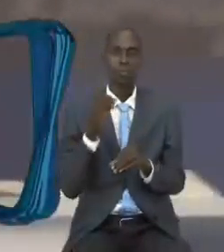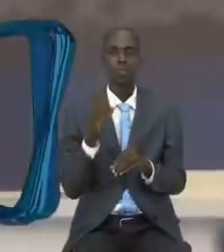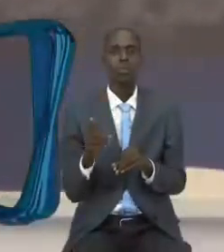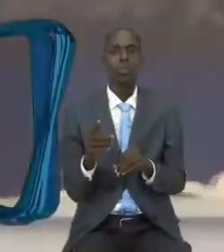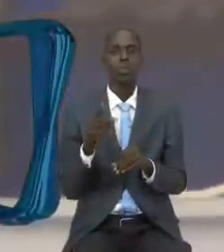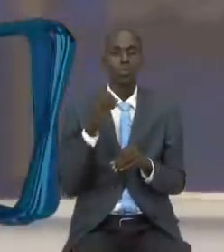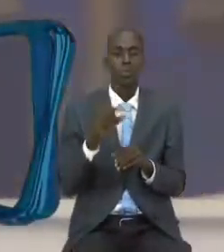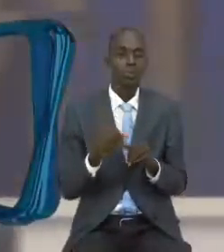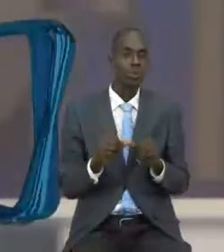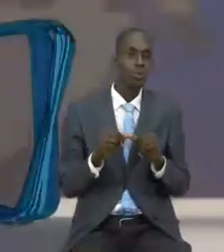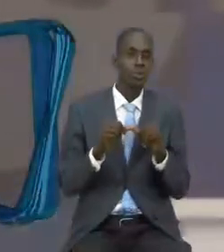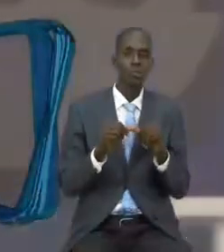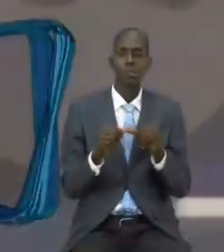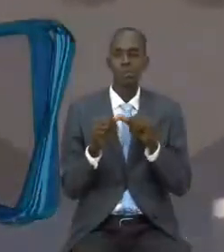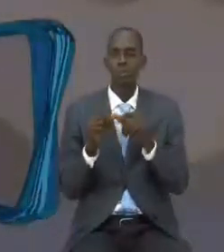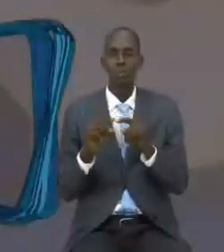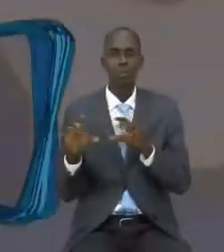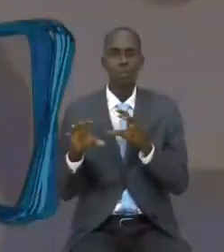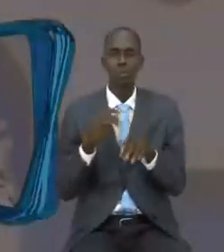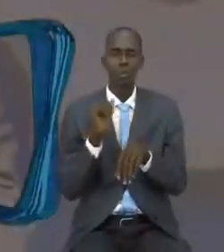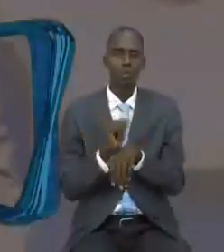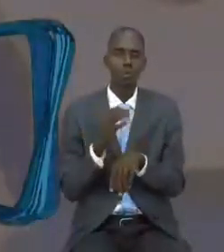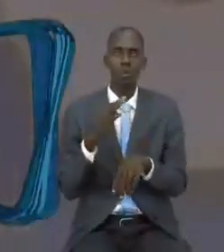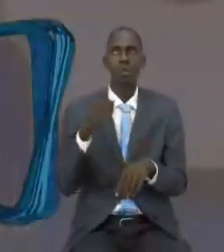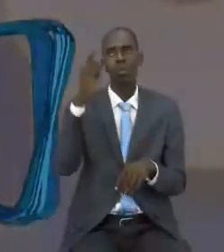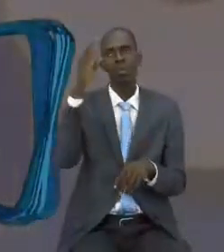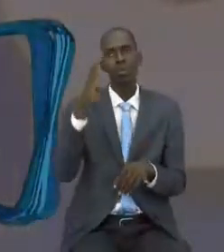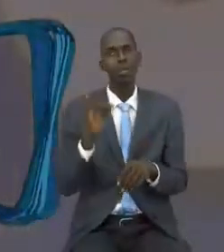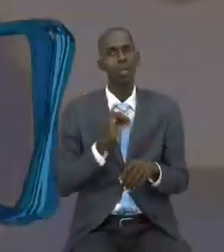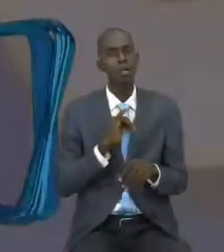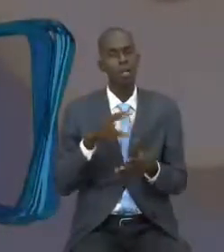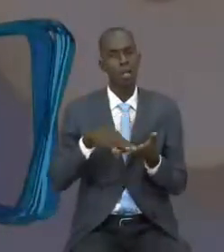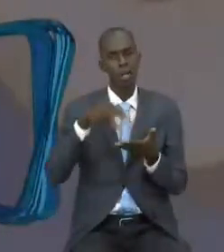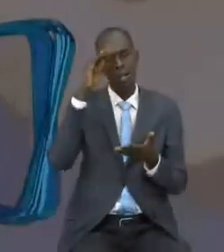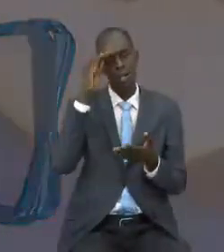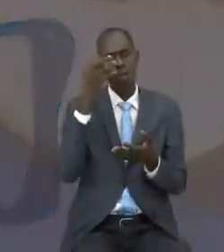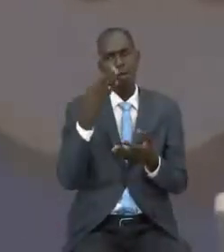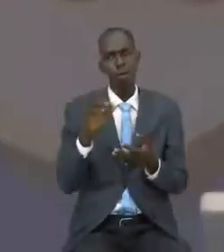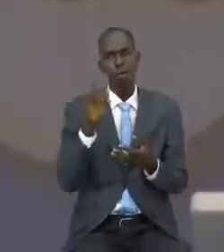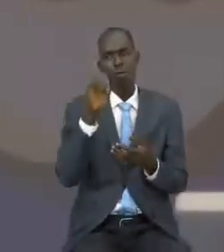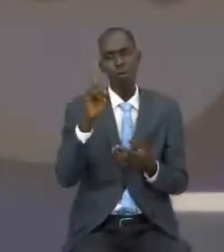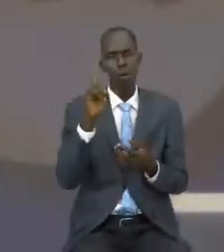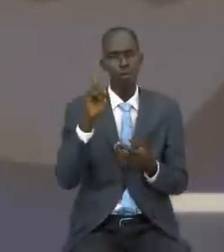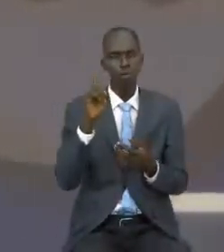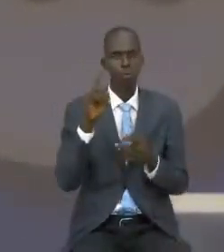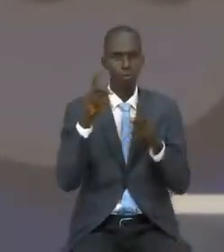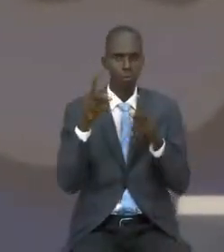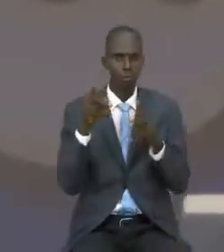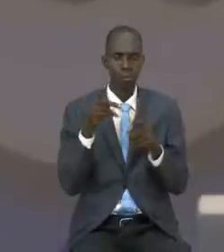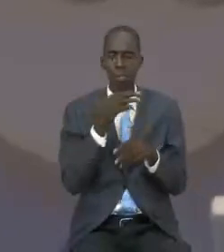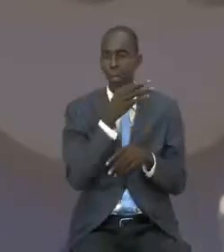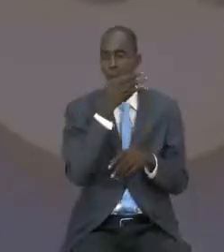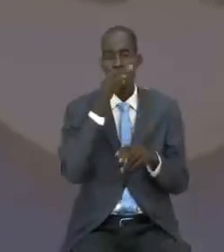doing the work of God. I learned of a particular